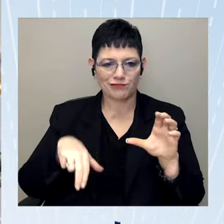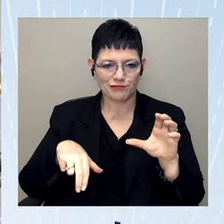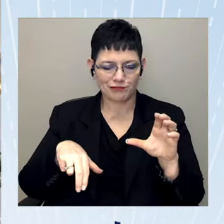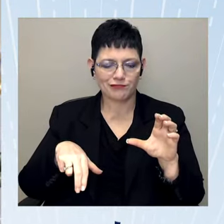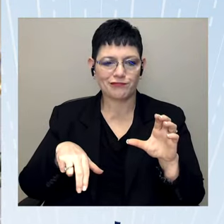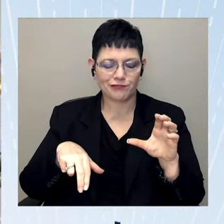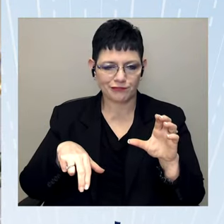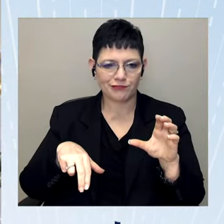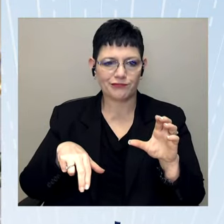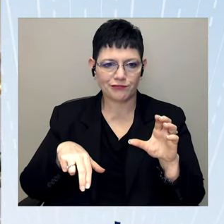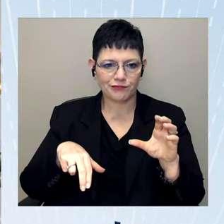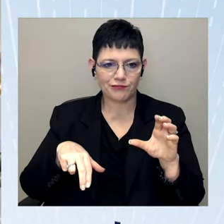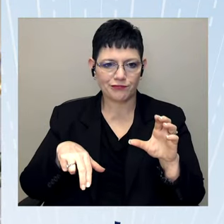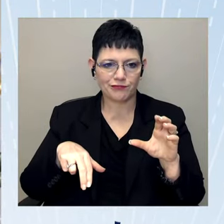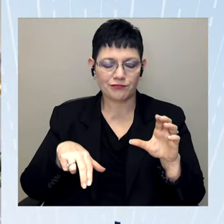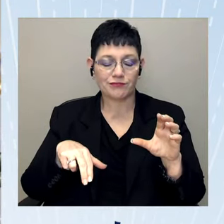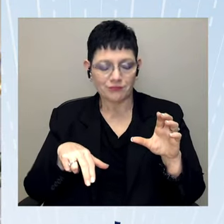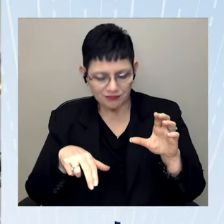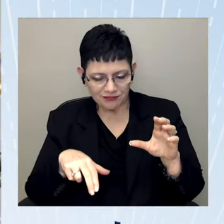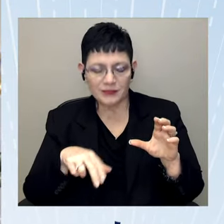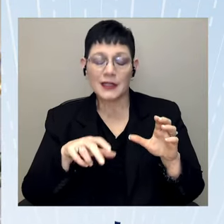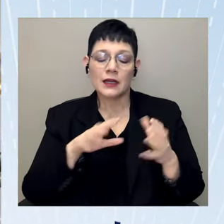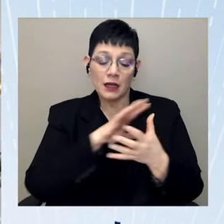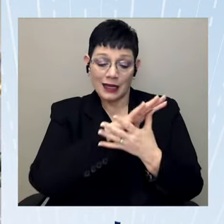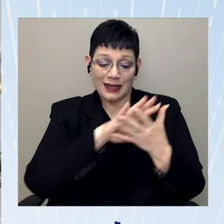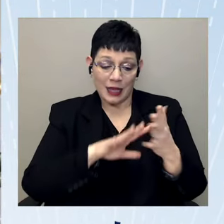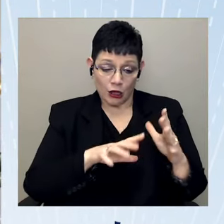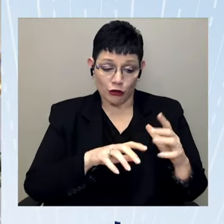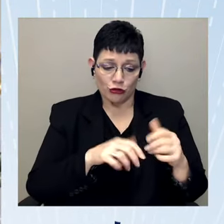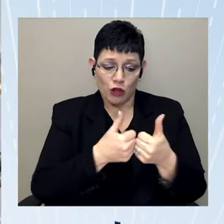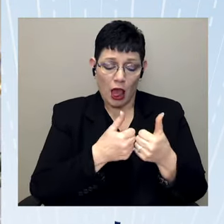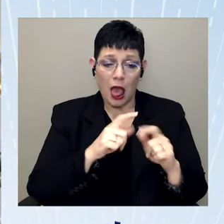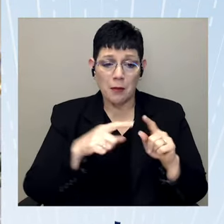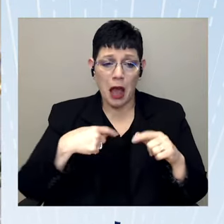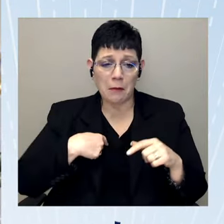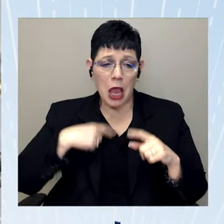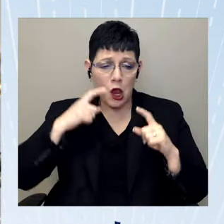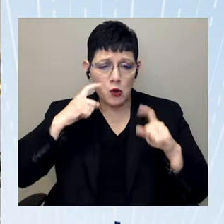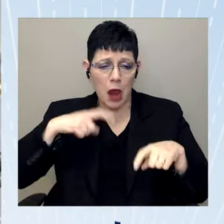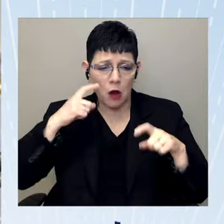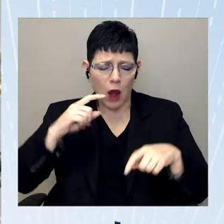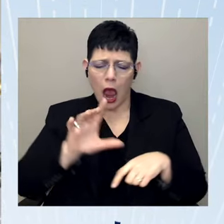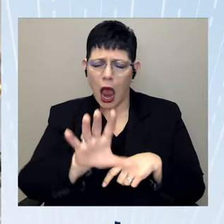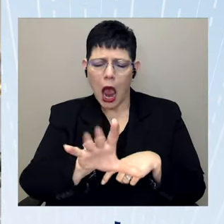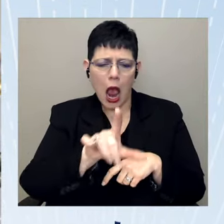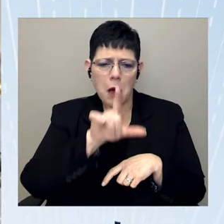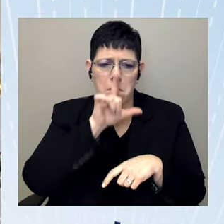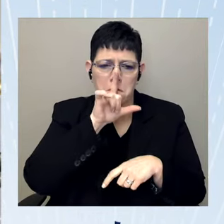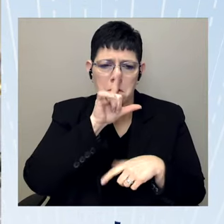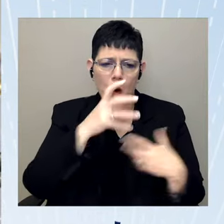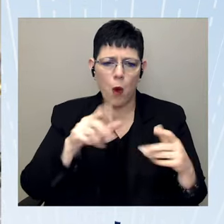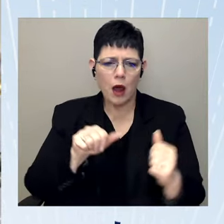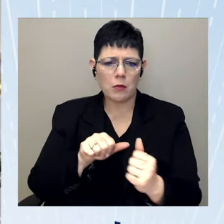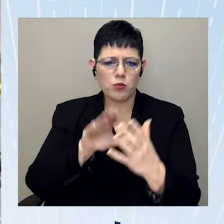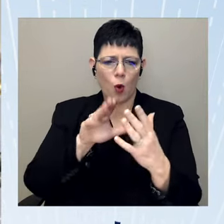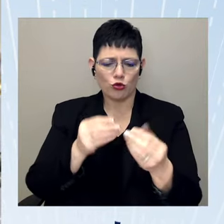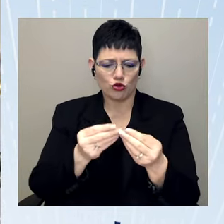Now, I've told you the challenges, but I'm not a whiner, so I want to talk about solutions.